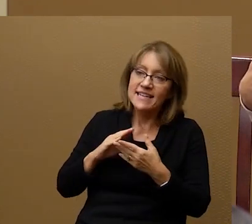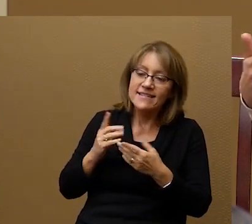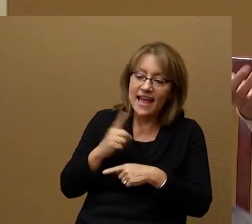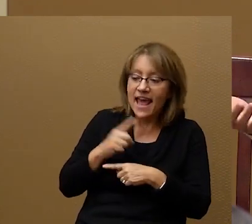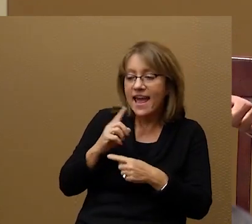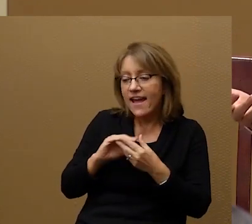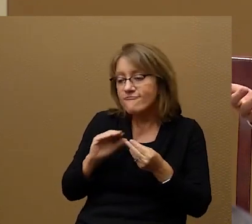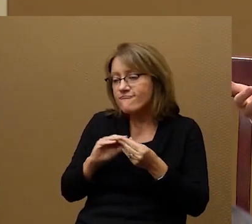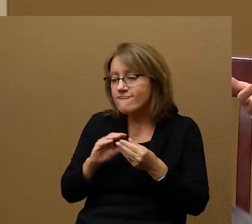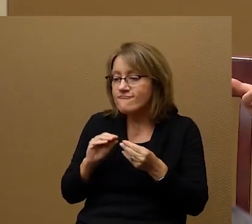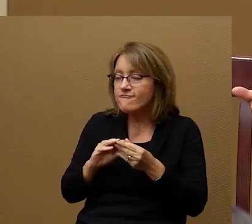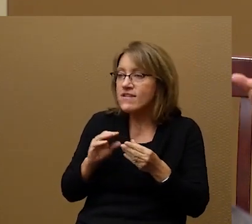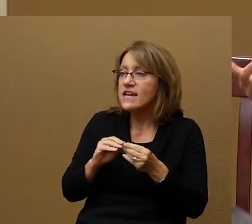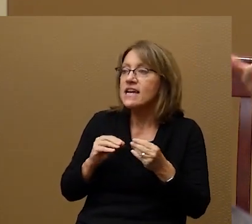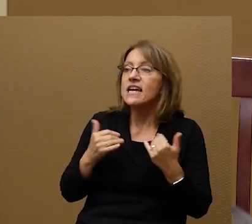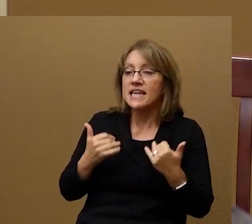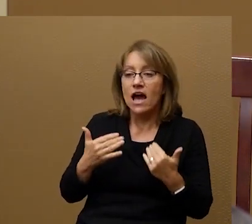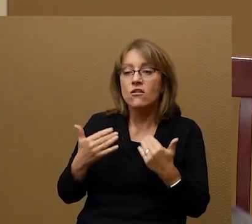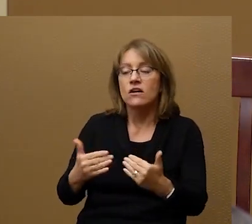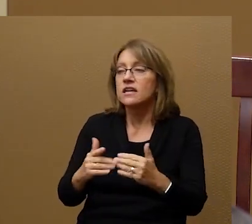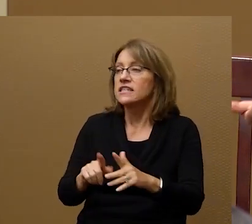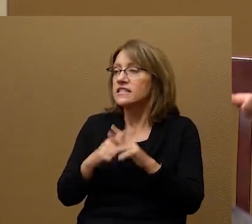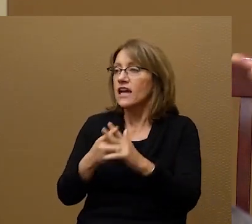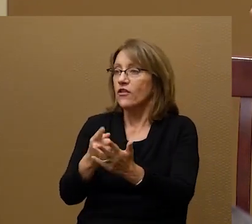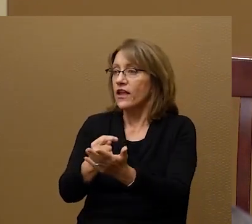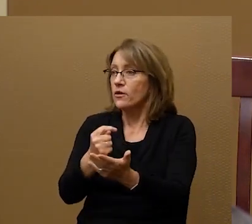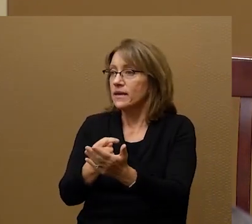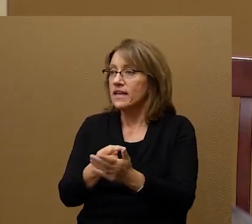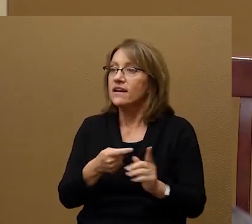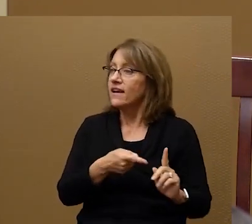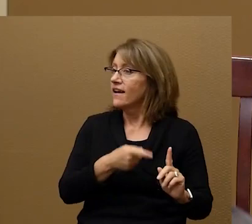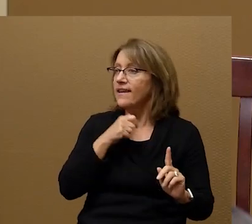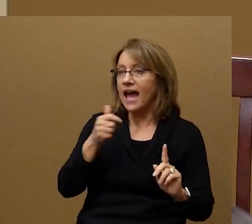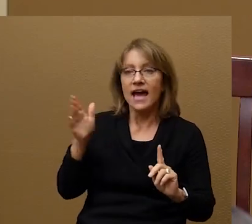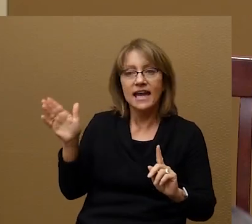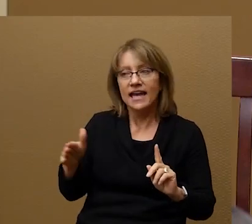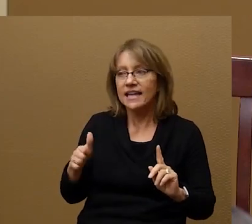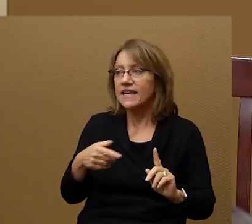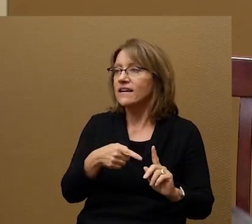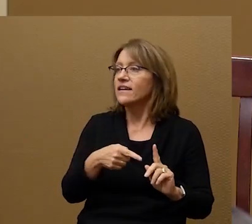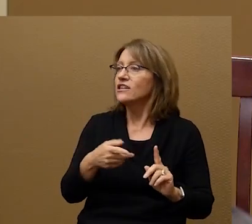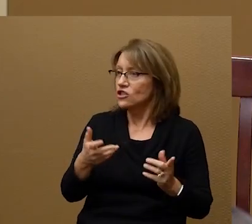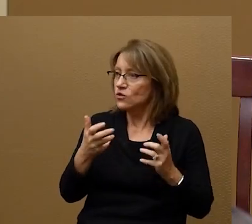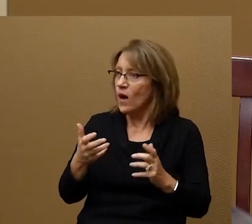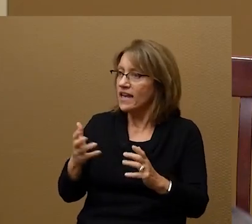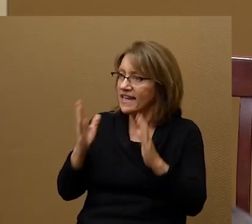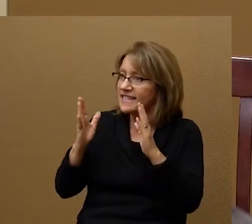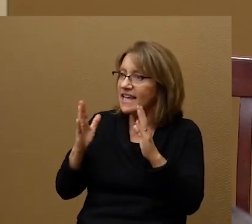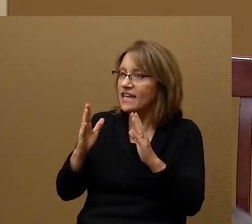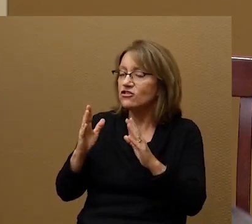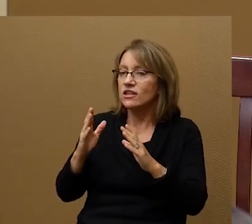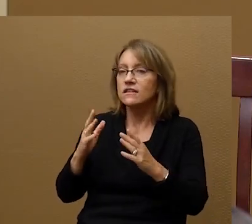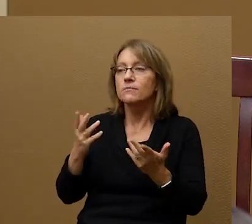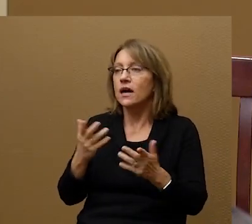in the therapy session and Rachel's not hitting. Rachel is seeking the attention.